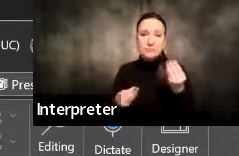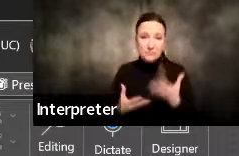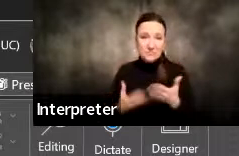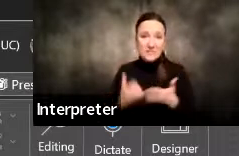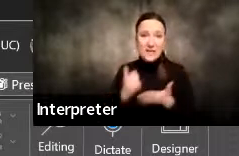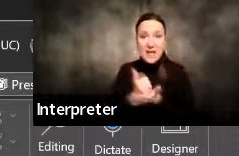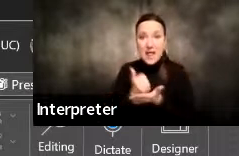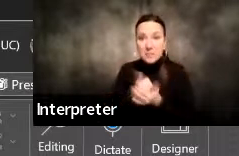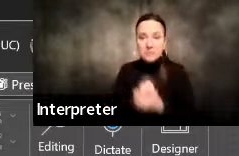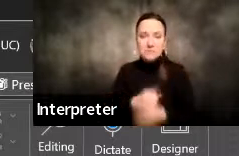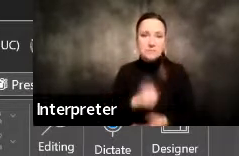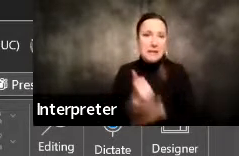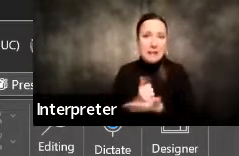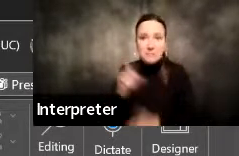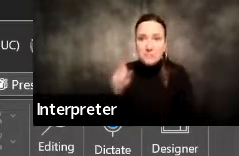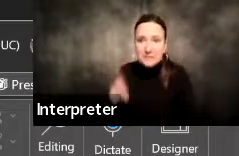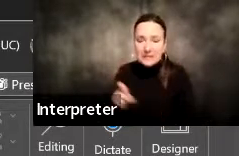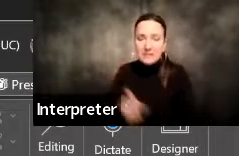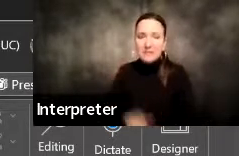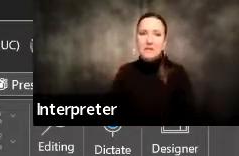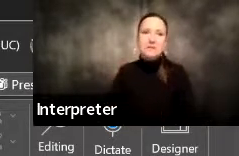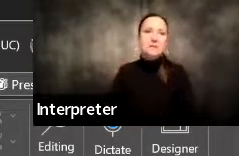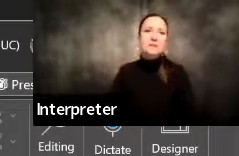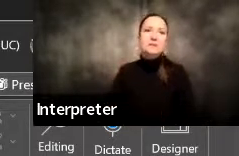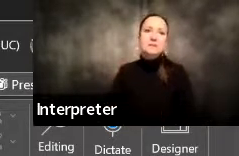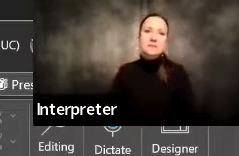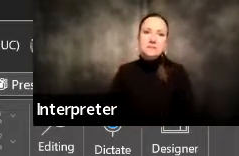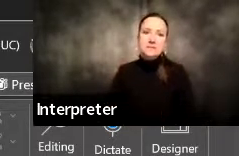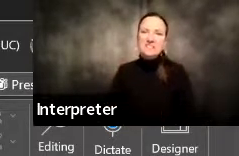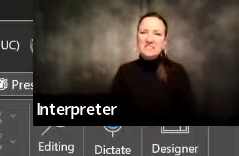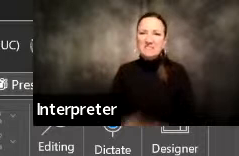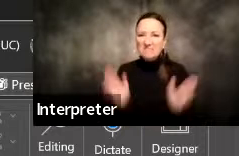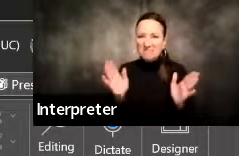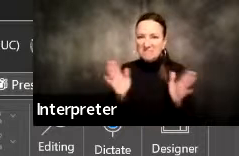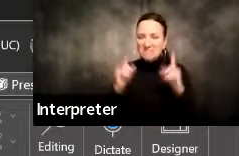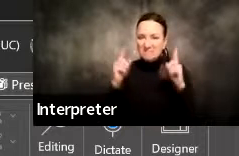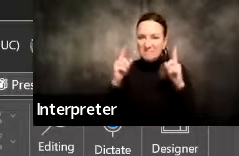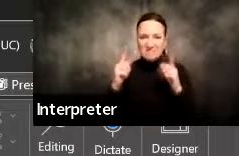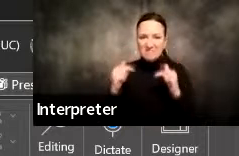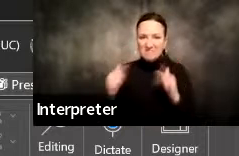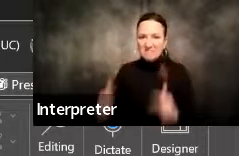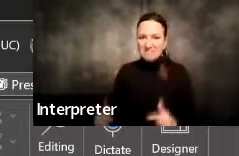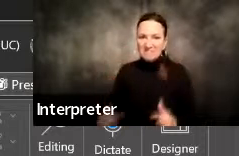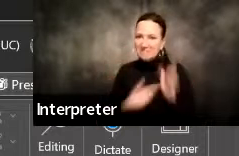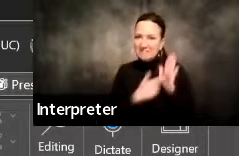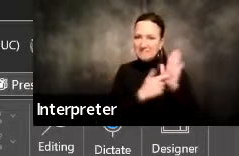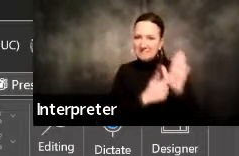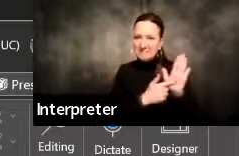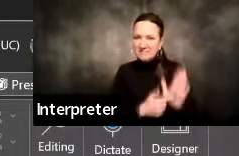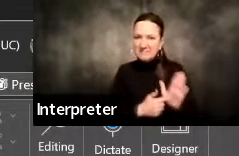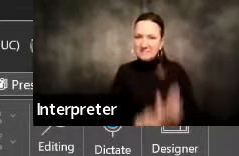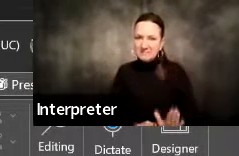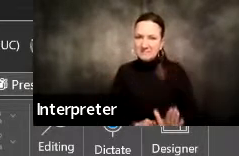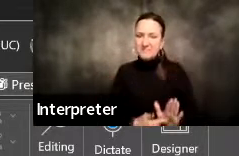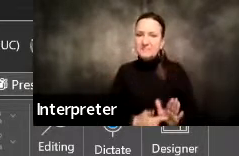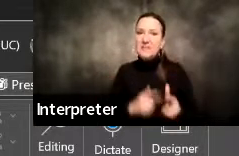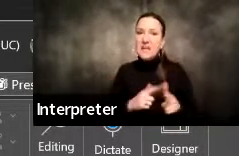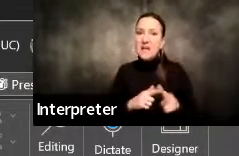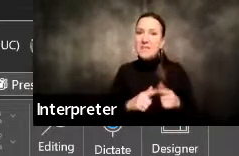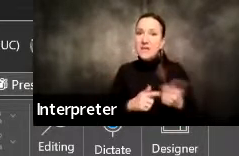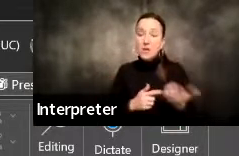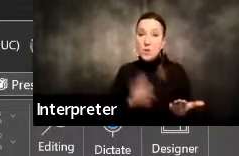needed, those type of brief messages. Provide the location and nature of your emergency and wait to be prompted for